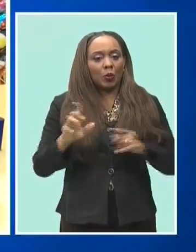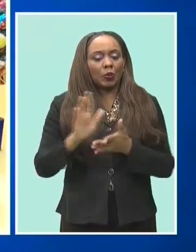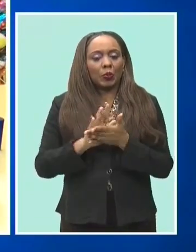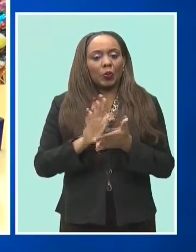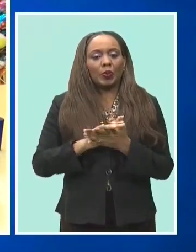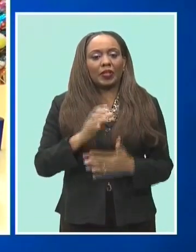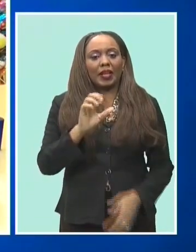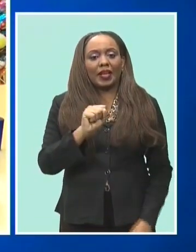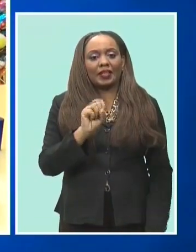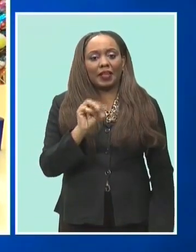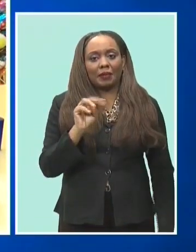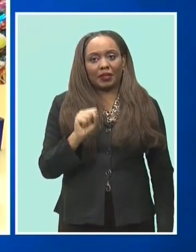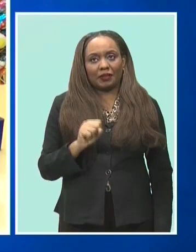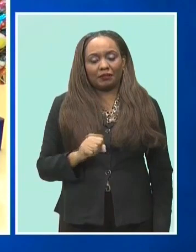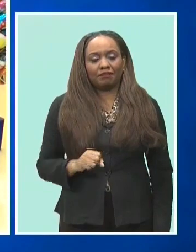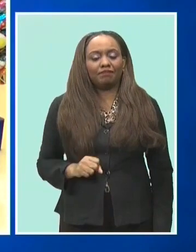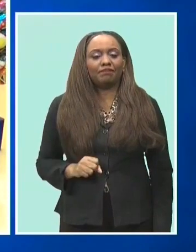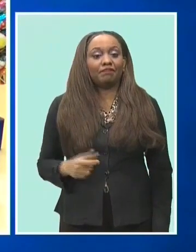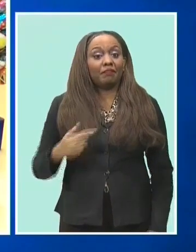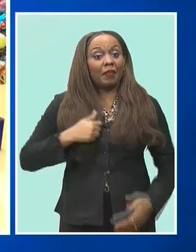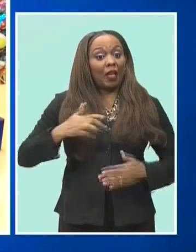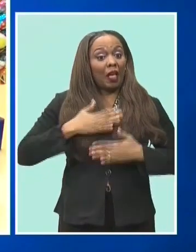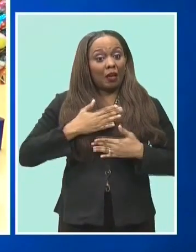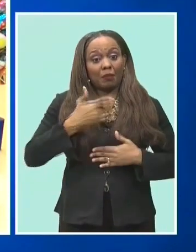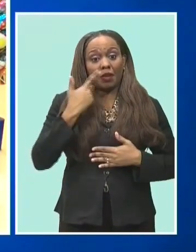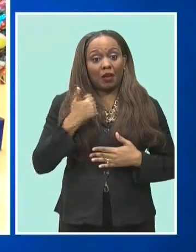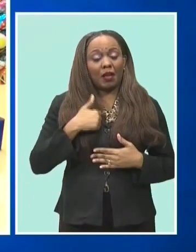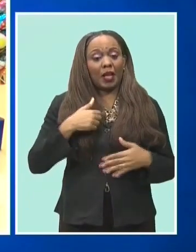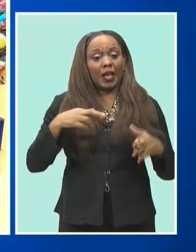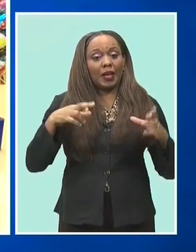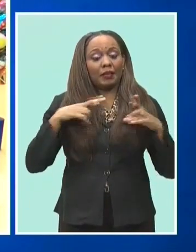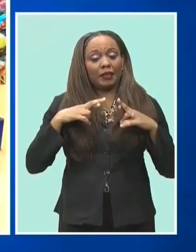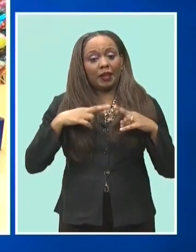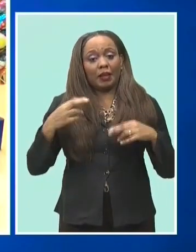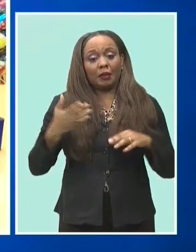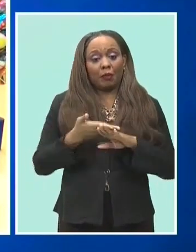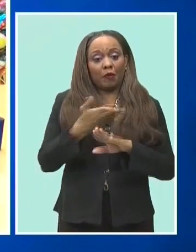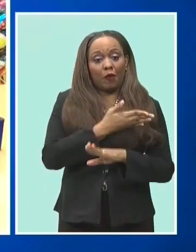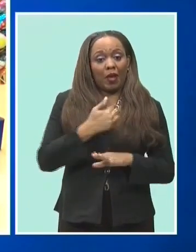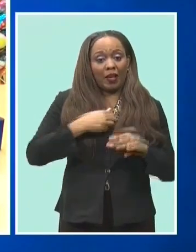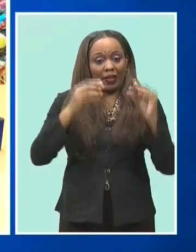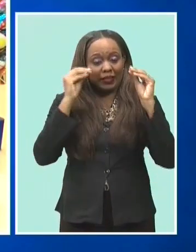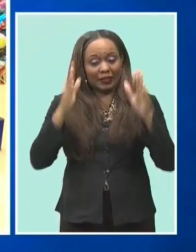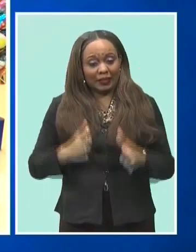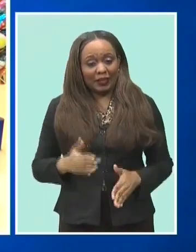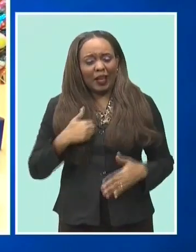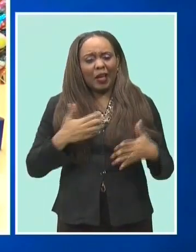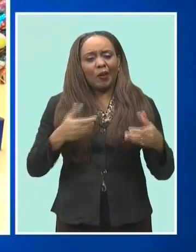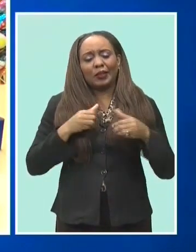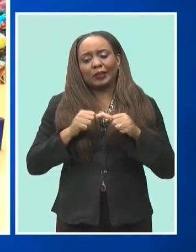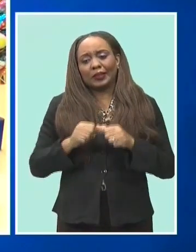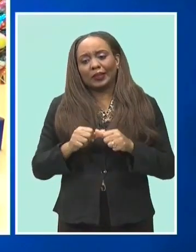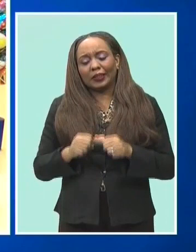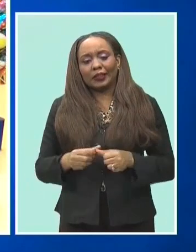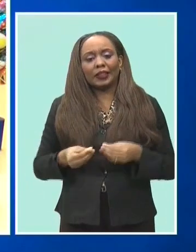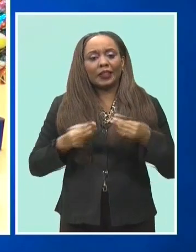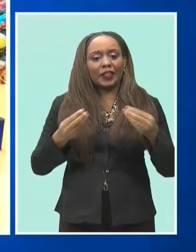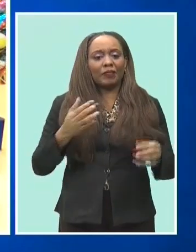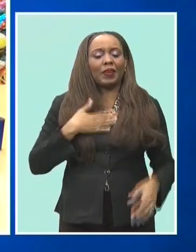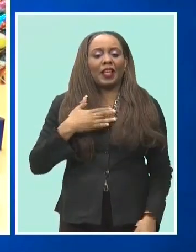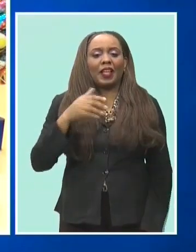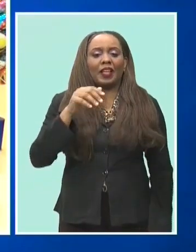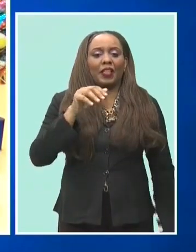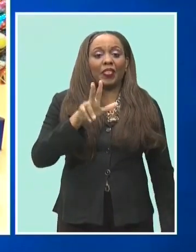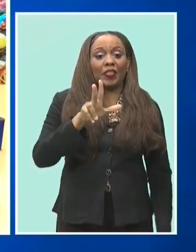win because I am a retiree from teaching, and I wanted to continue to give my godchildren,